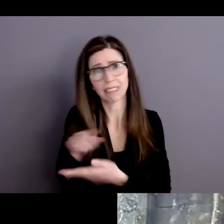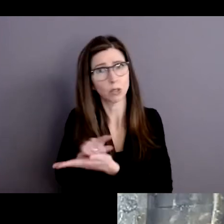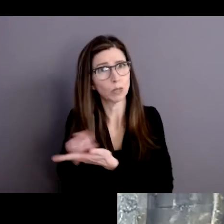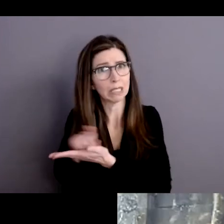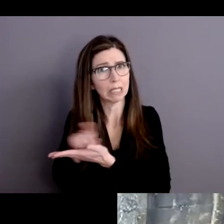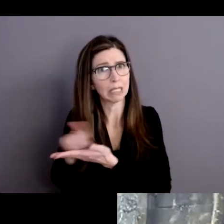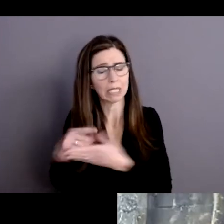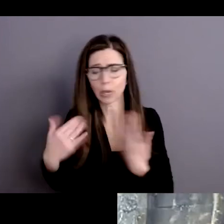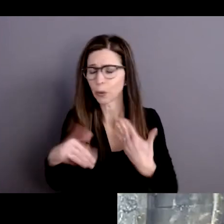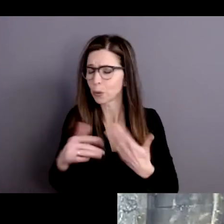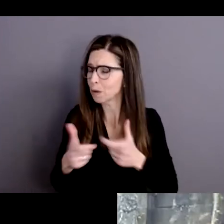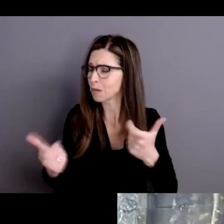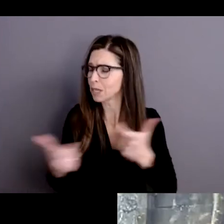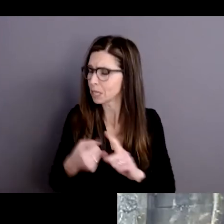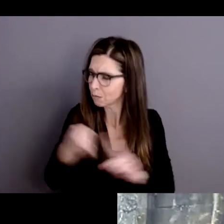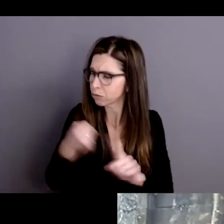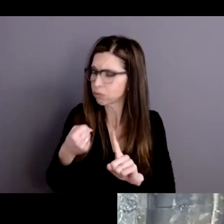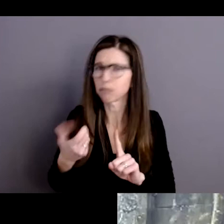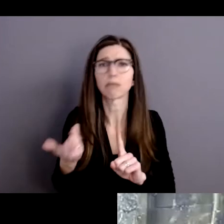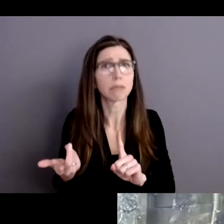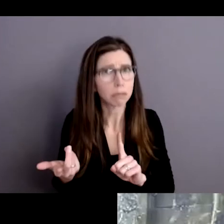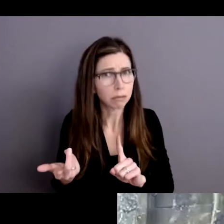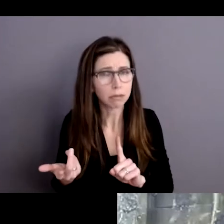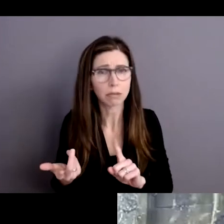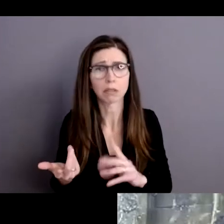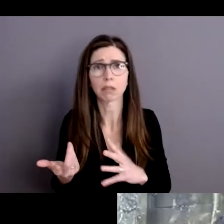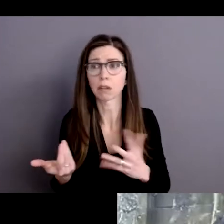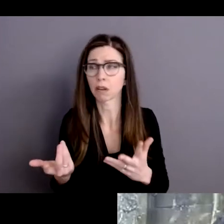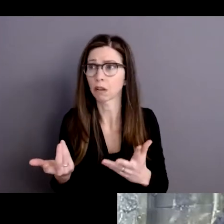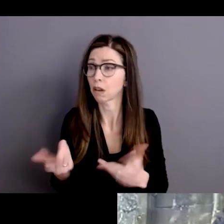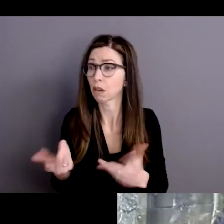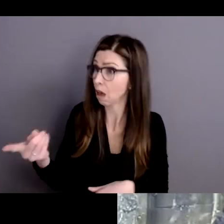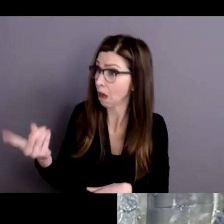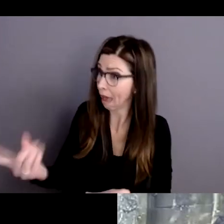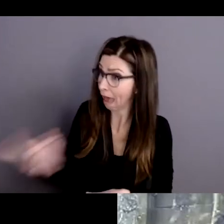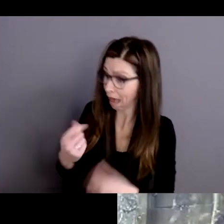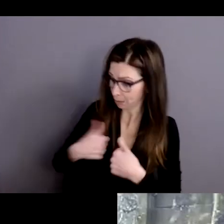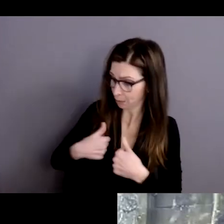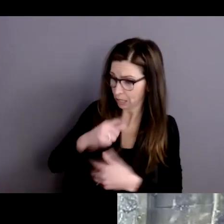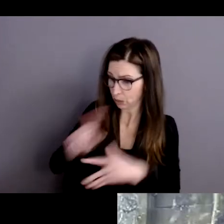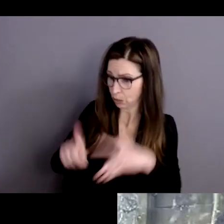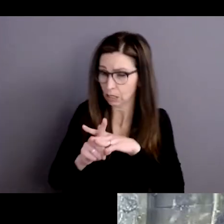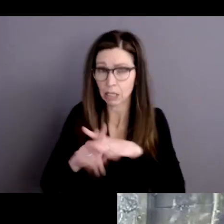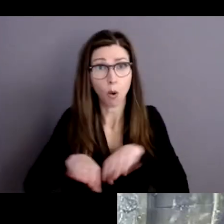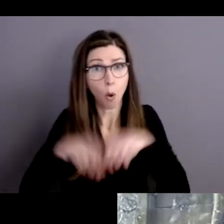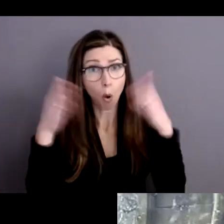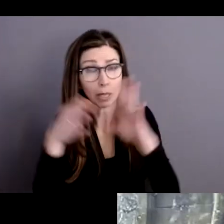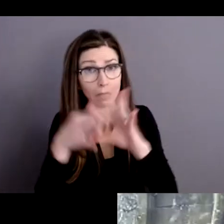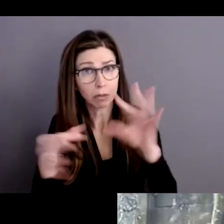few days. The timing for being asked to be here is very